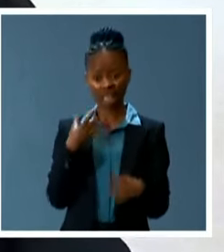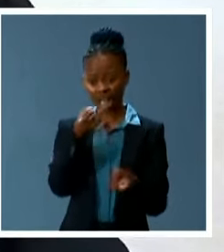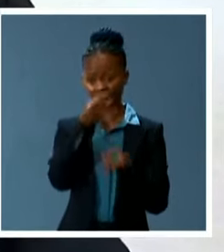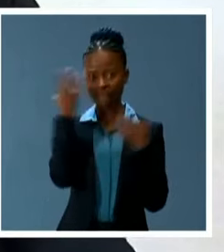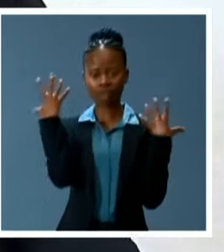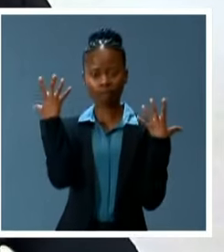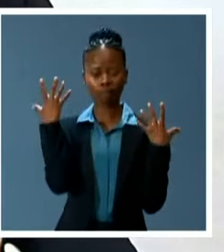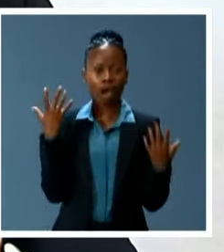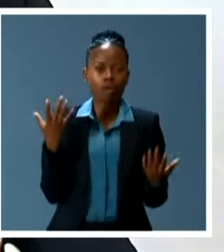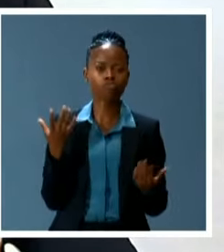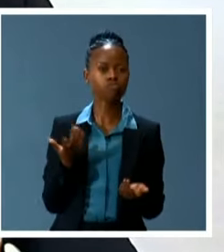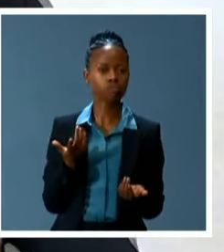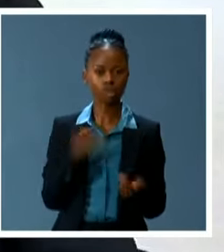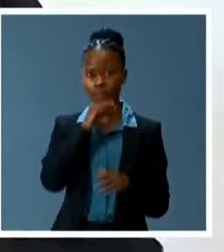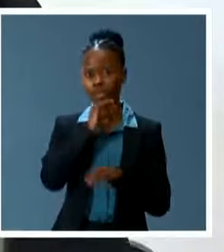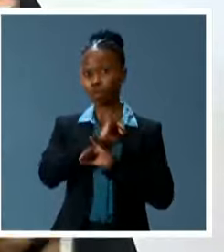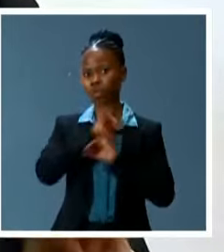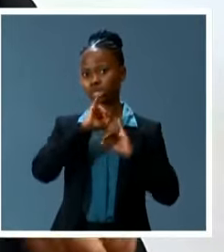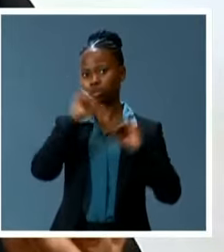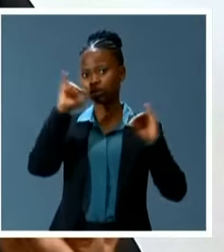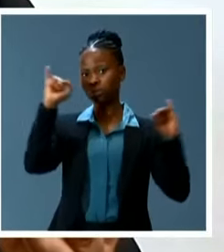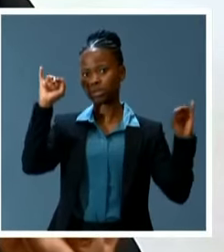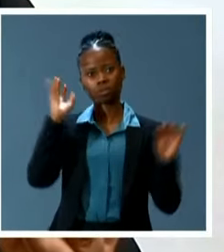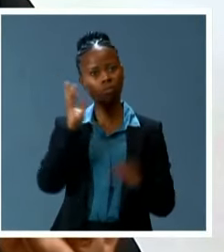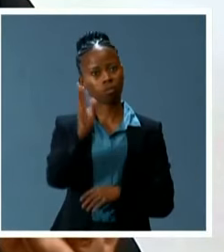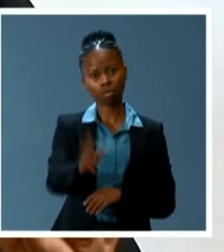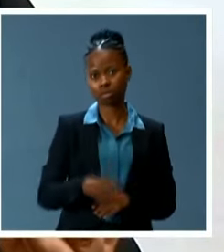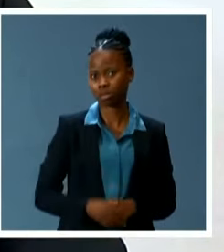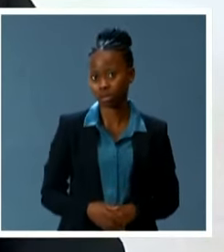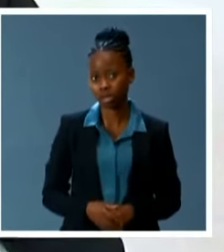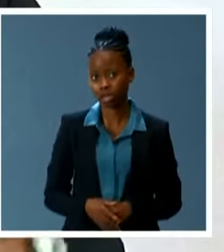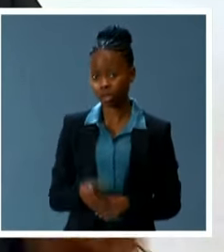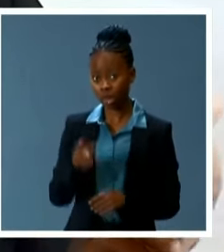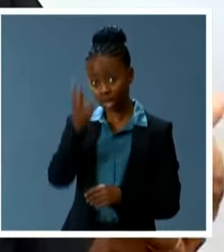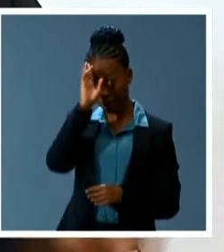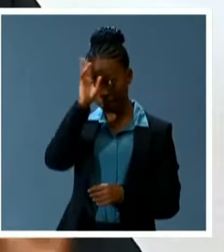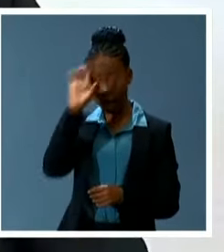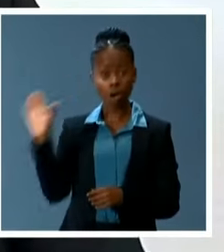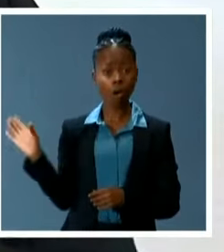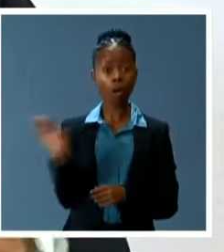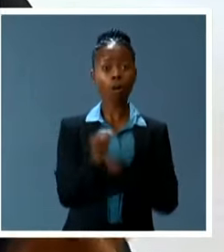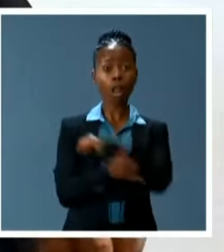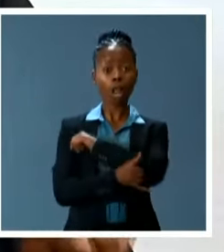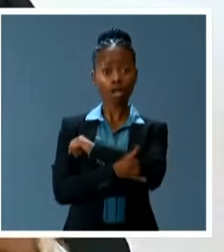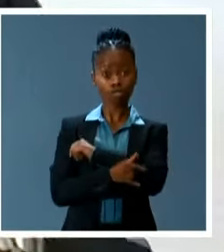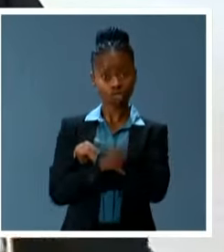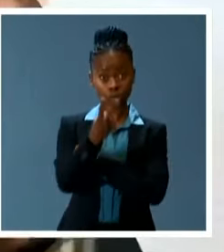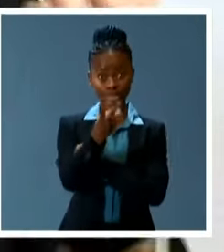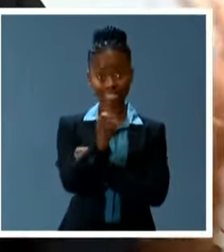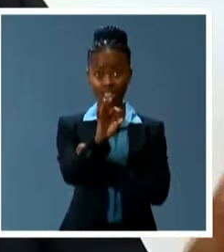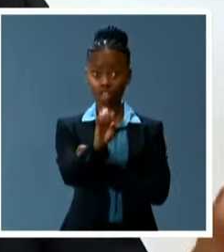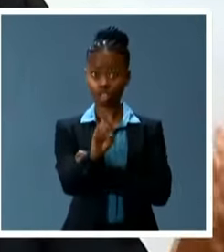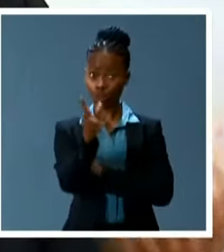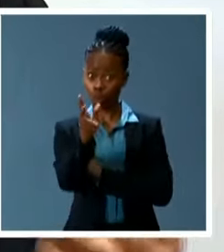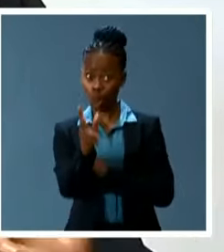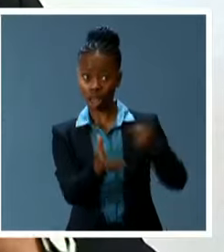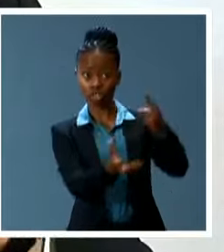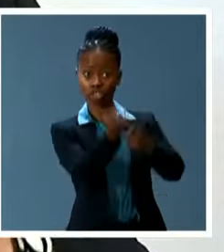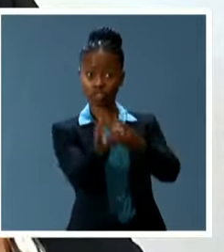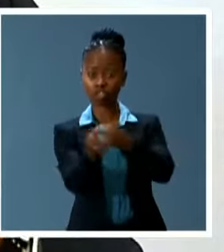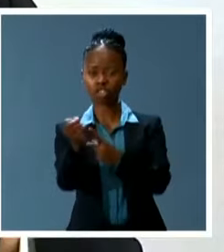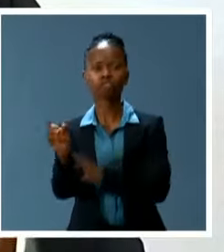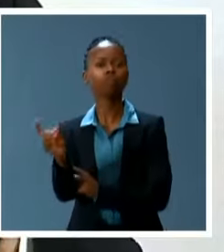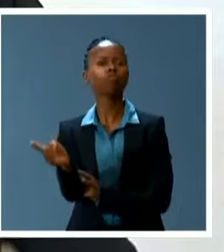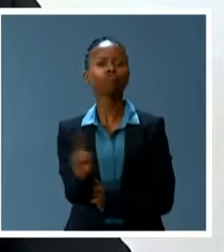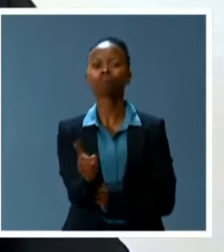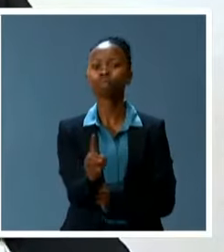things worse. Of course, not every country will be able to reach it. Countries in conflict will have enormous difficulties. We knew that already. But we